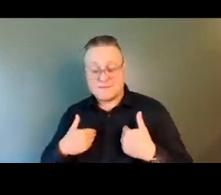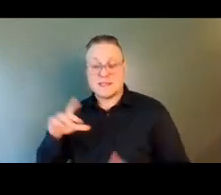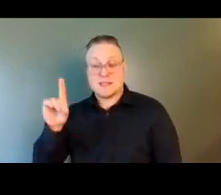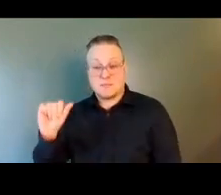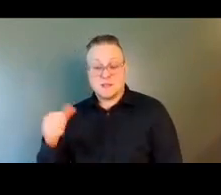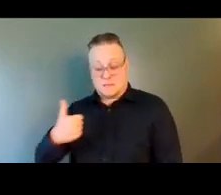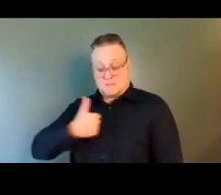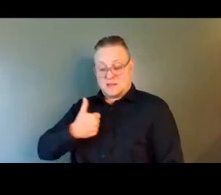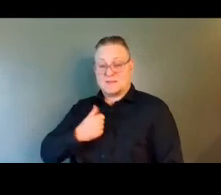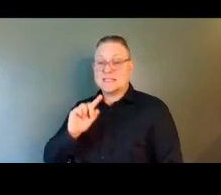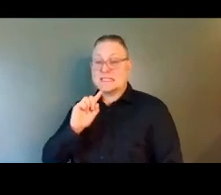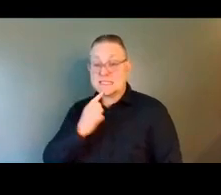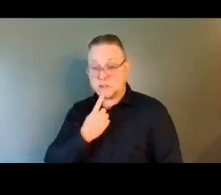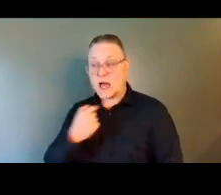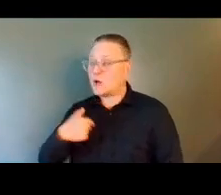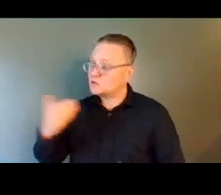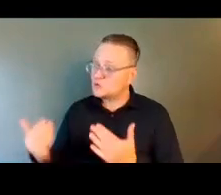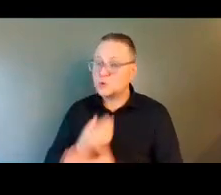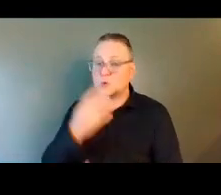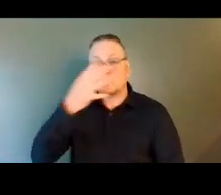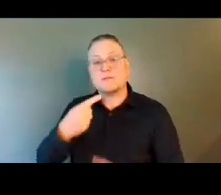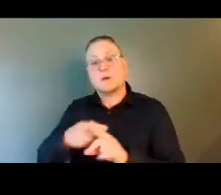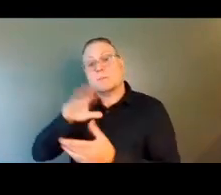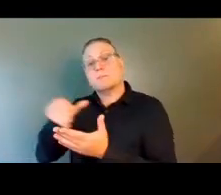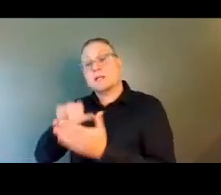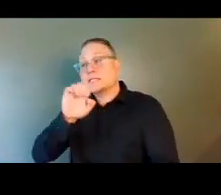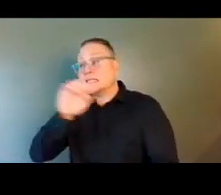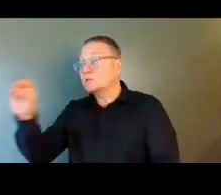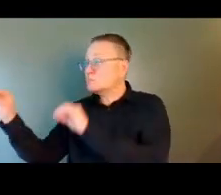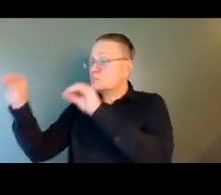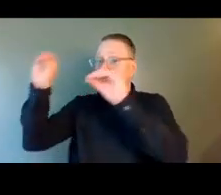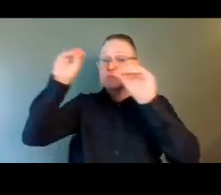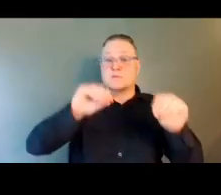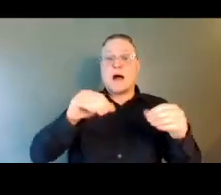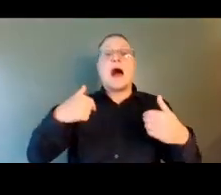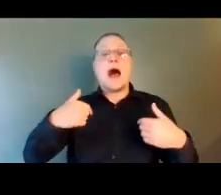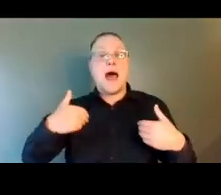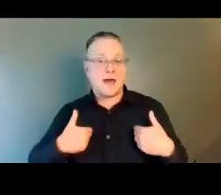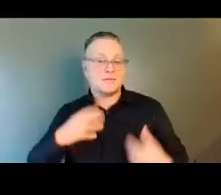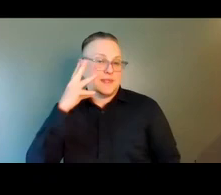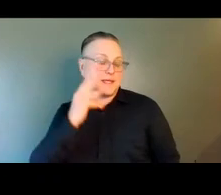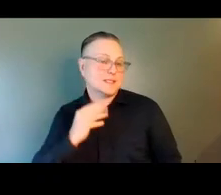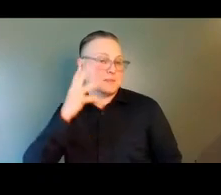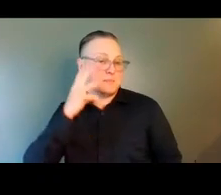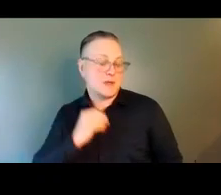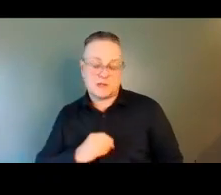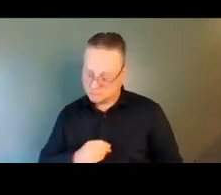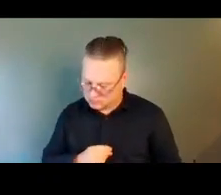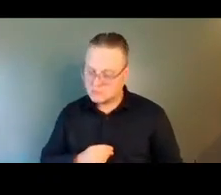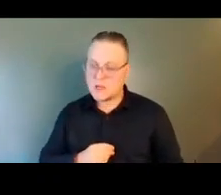disabilities and as a new immigrant from the Middle East, have had the first-hand experience with the barrier